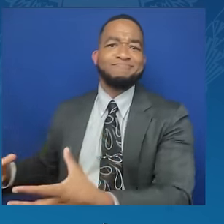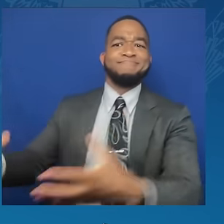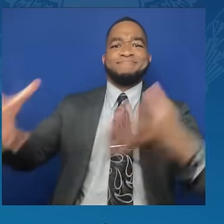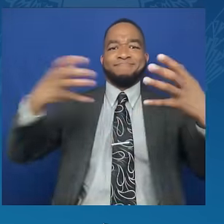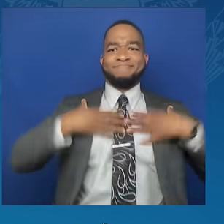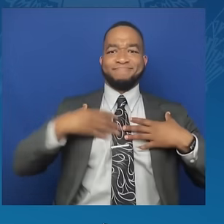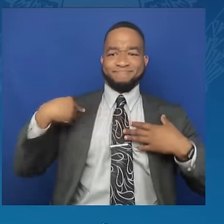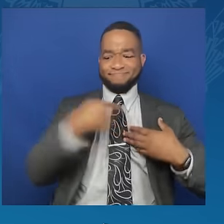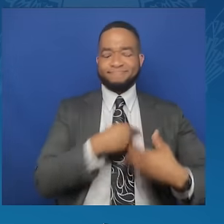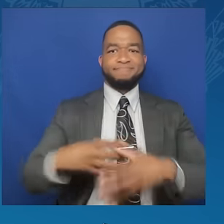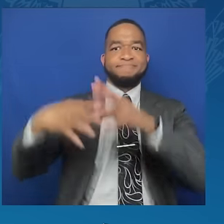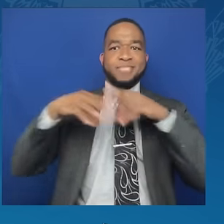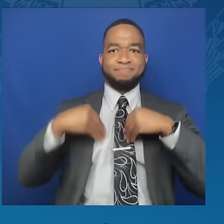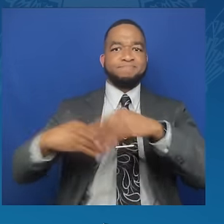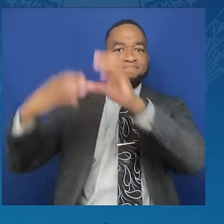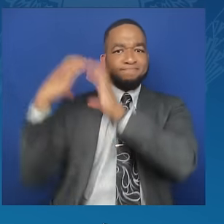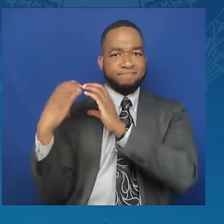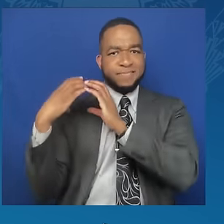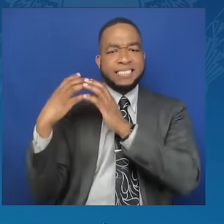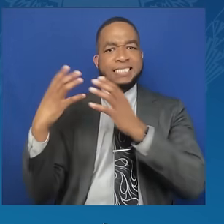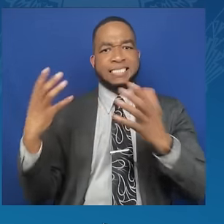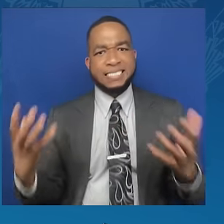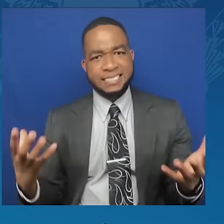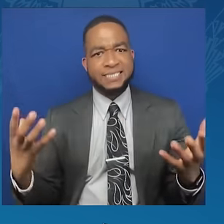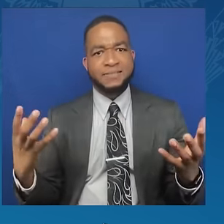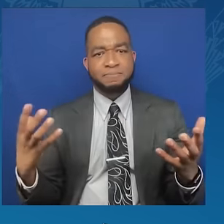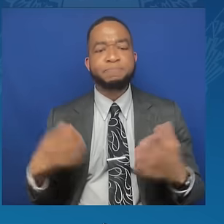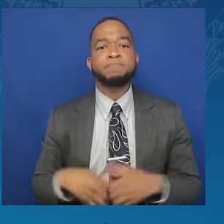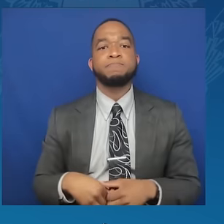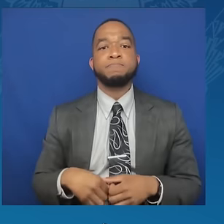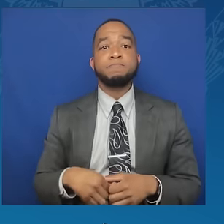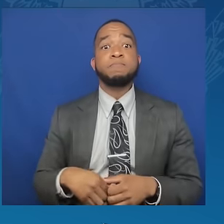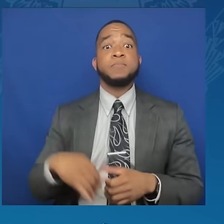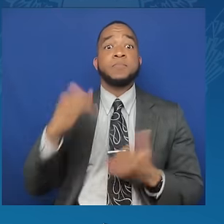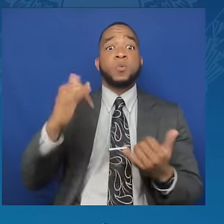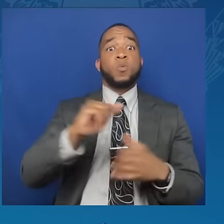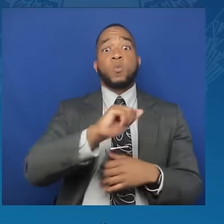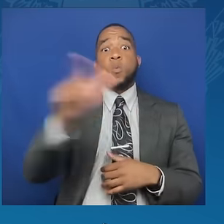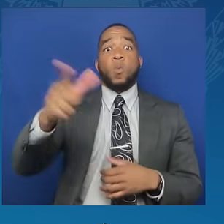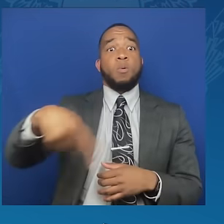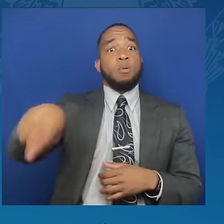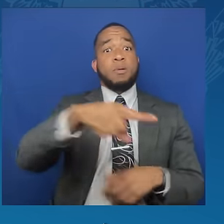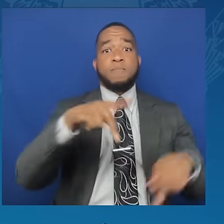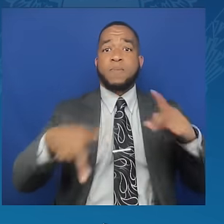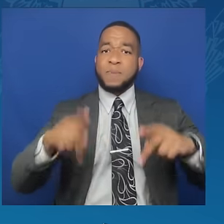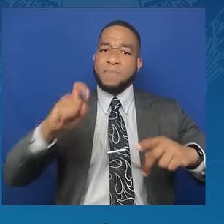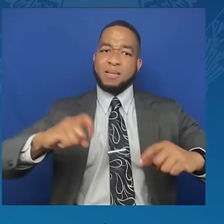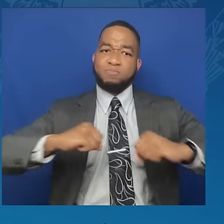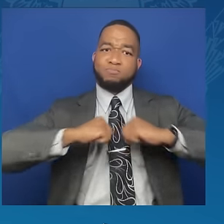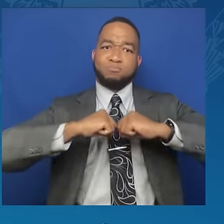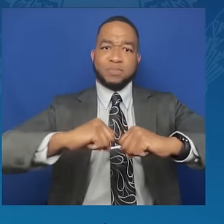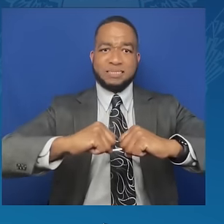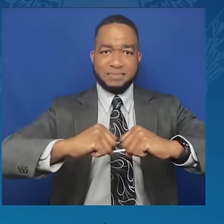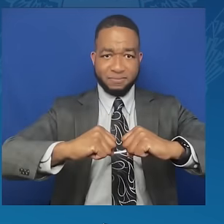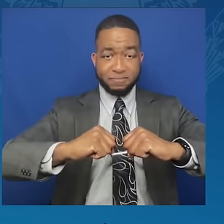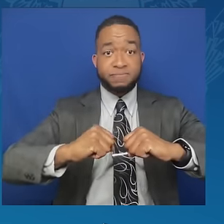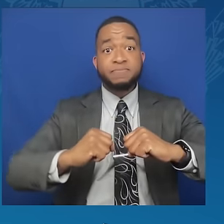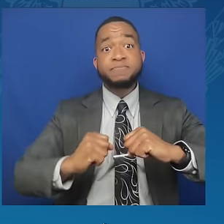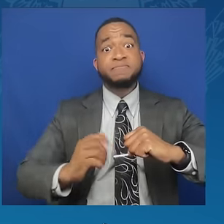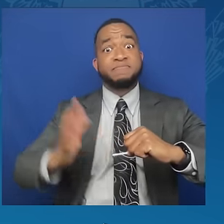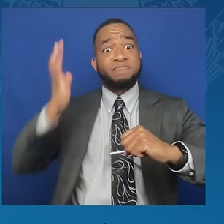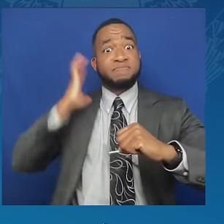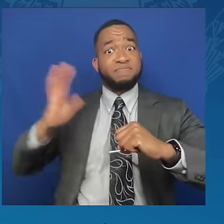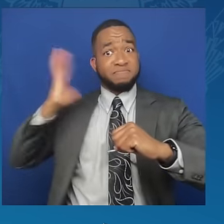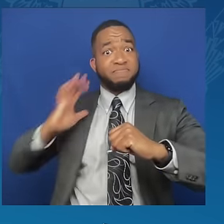to every generation to preserve the progress of the past and to advance it. It was John Lewis who said, "Ours